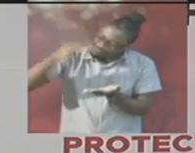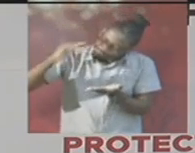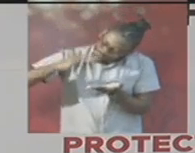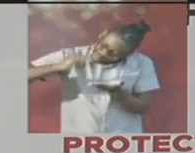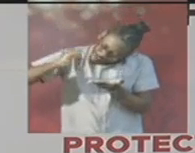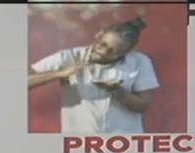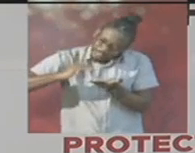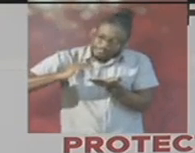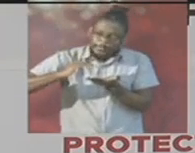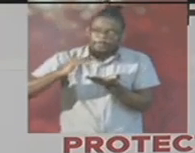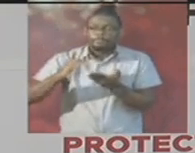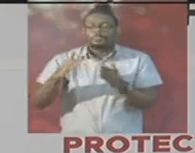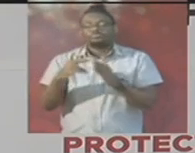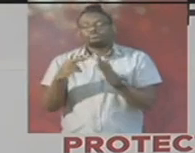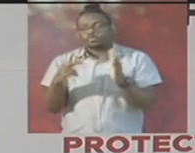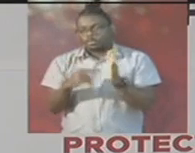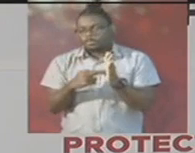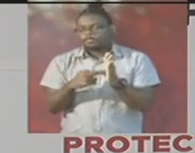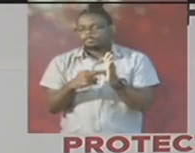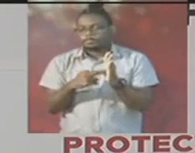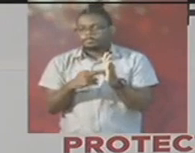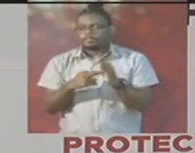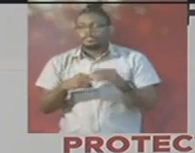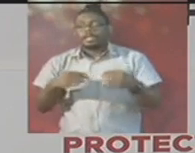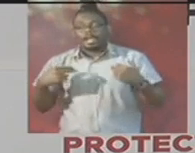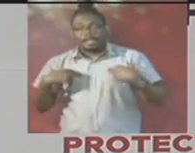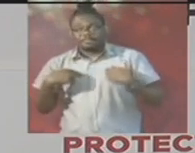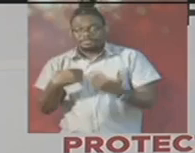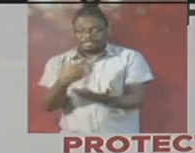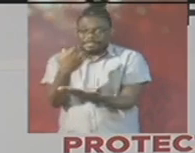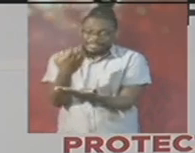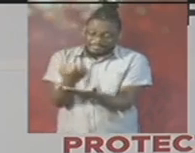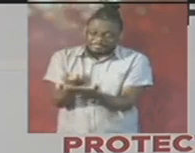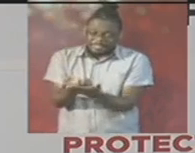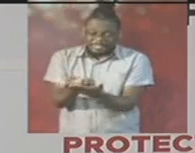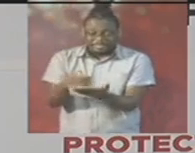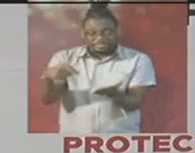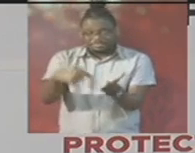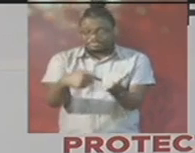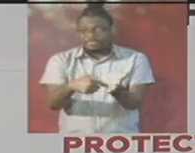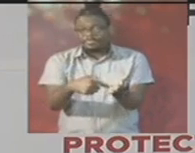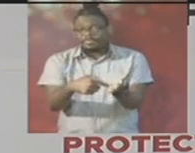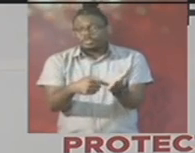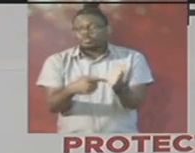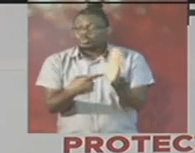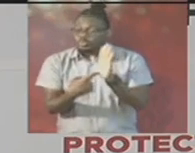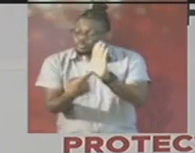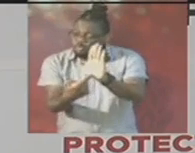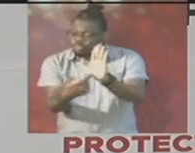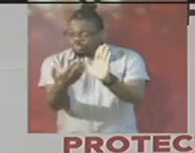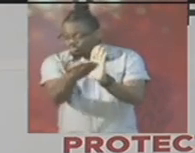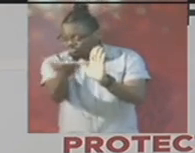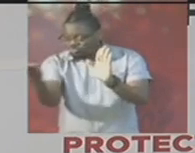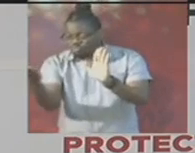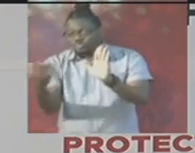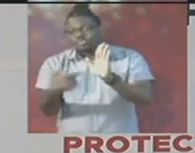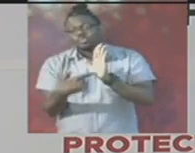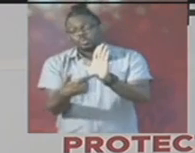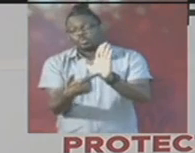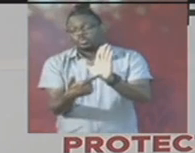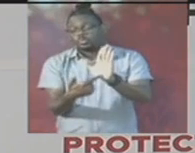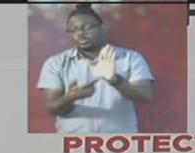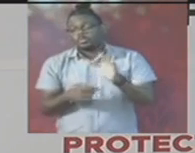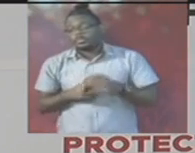So the evidence, which cannot be ignored, has been presented. The duty of the government, and